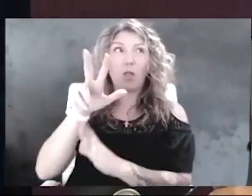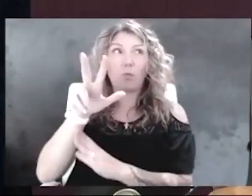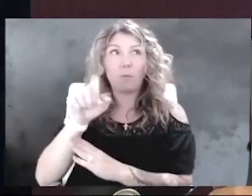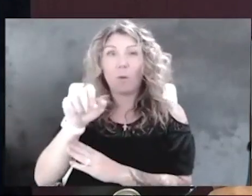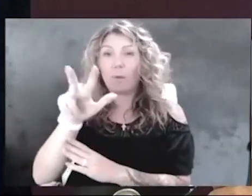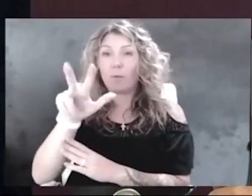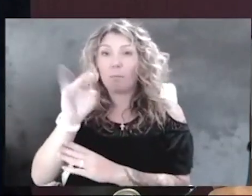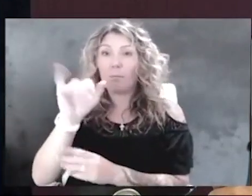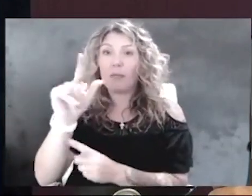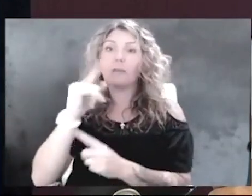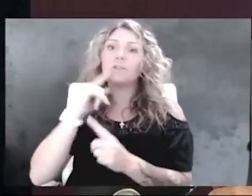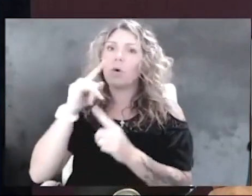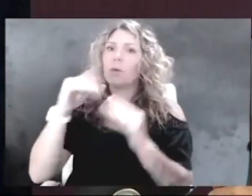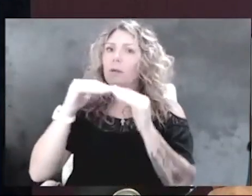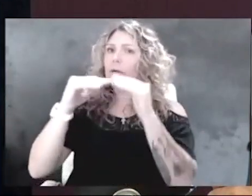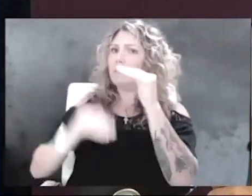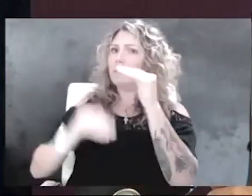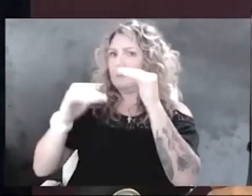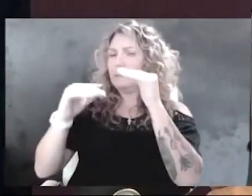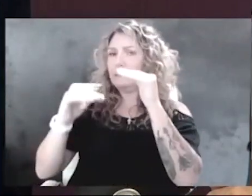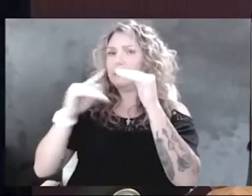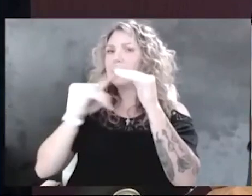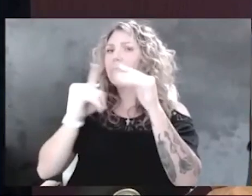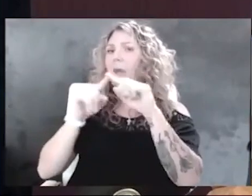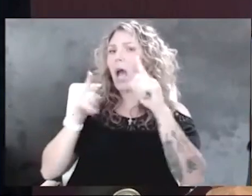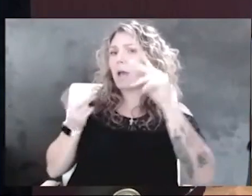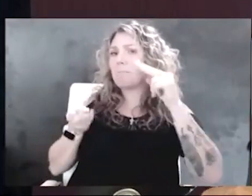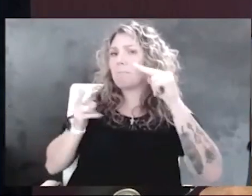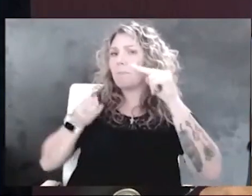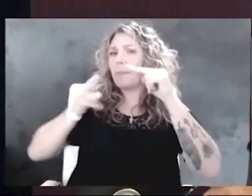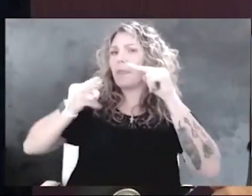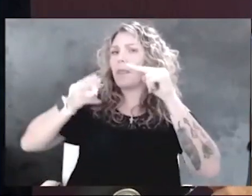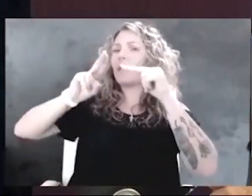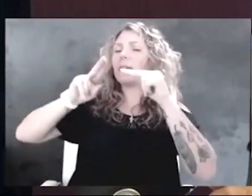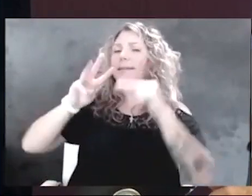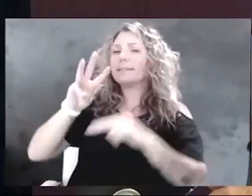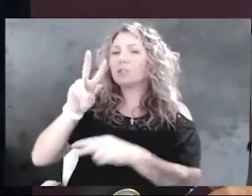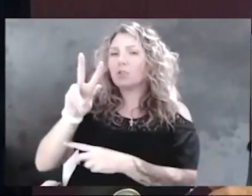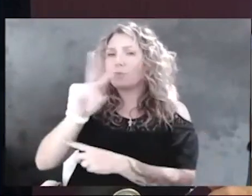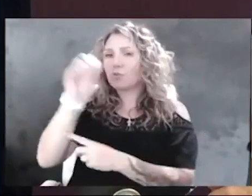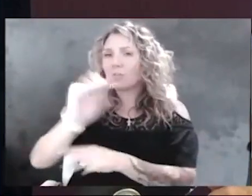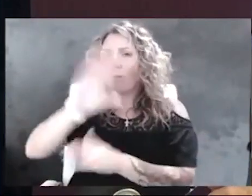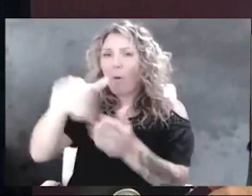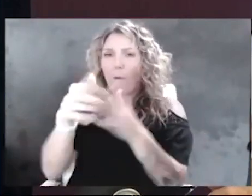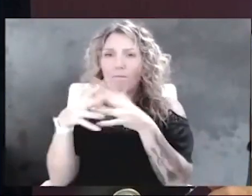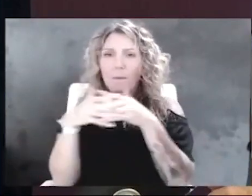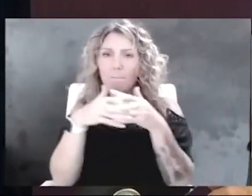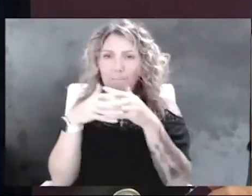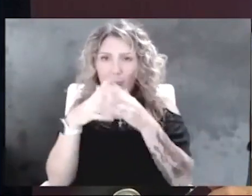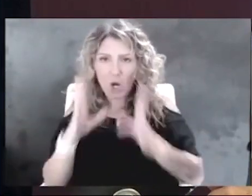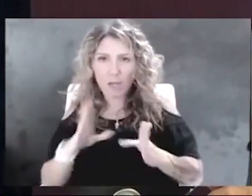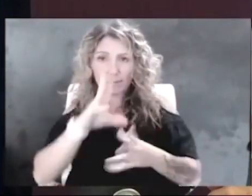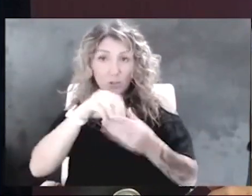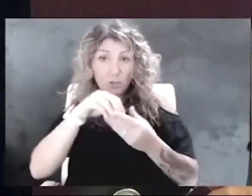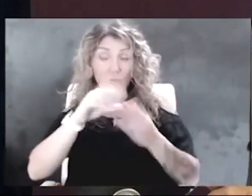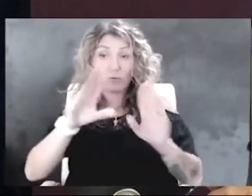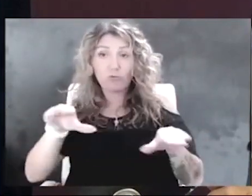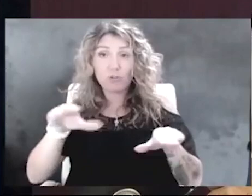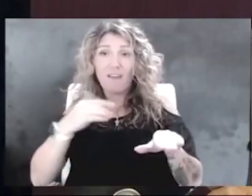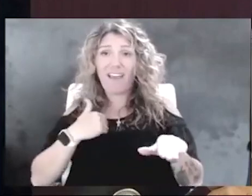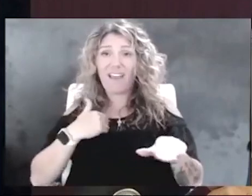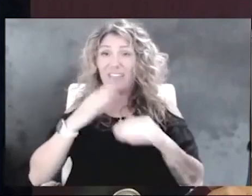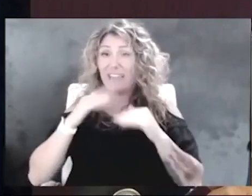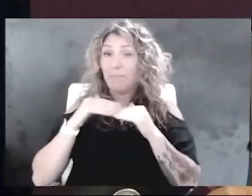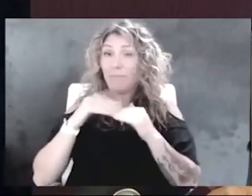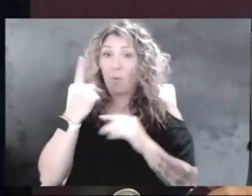slowly crawling up. About 62% of all Americans, including children, are now at least have had one shot, and